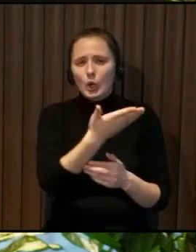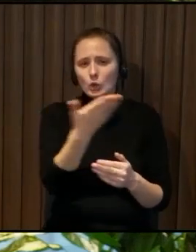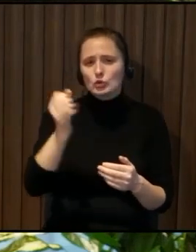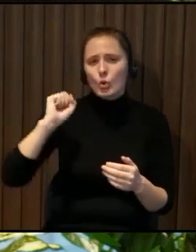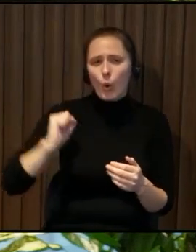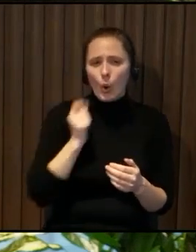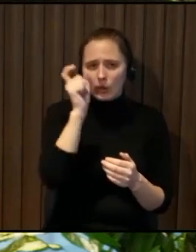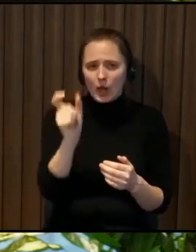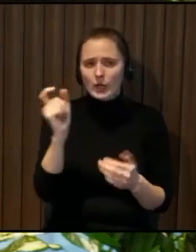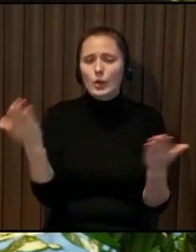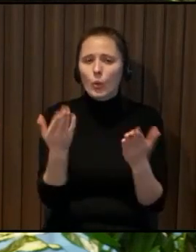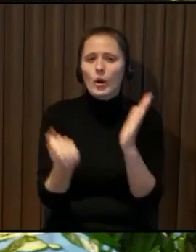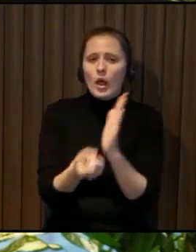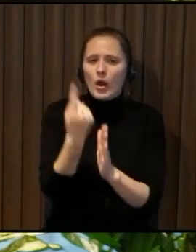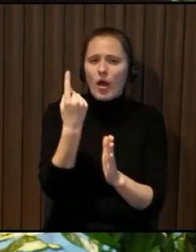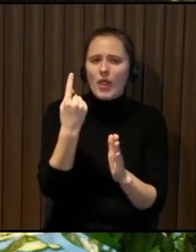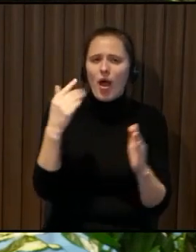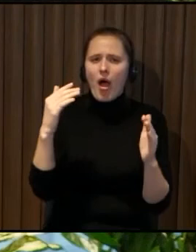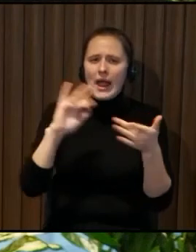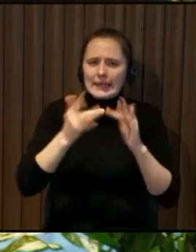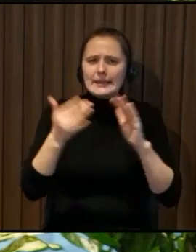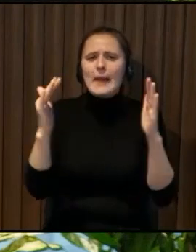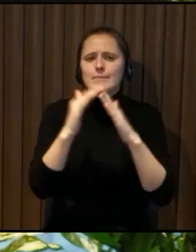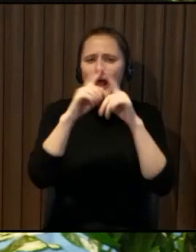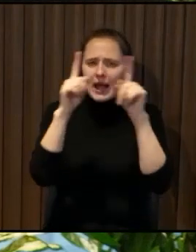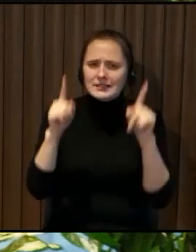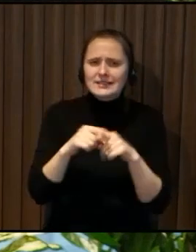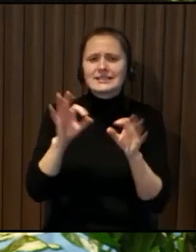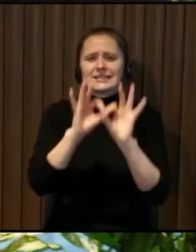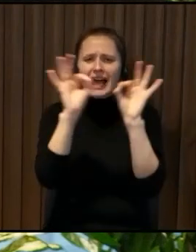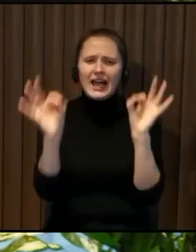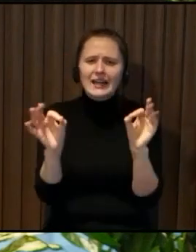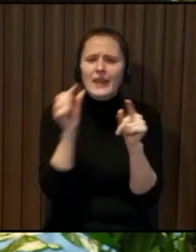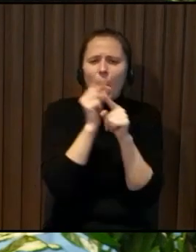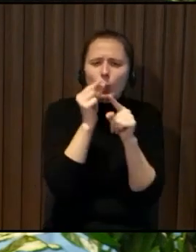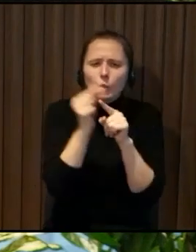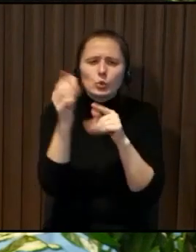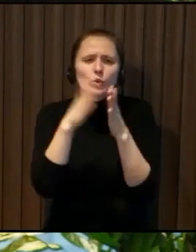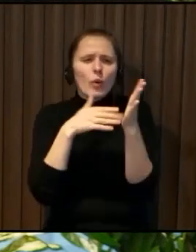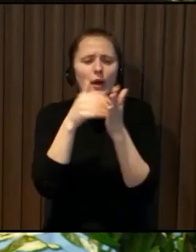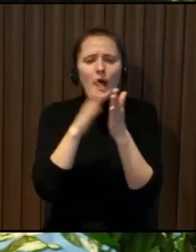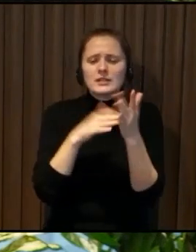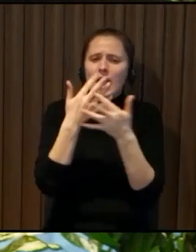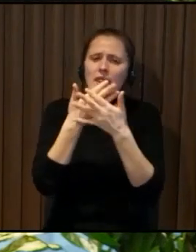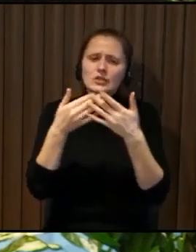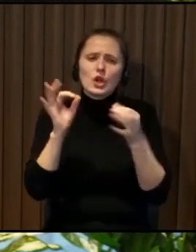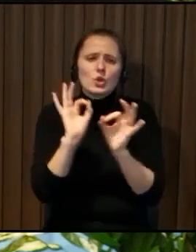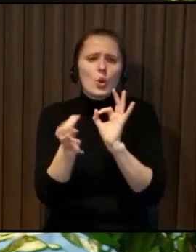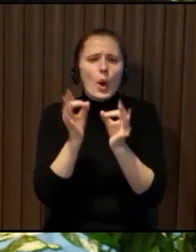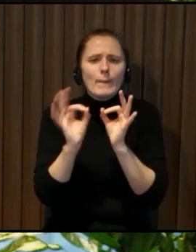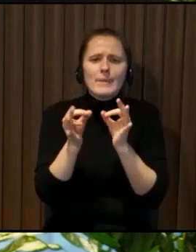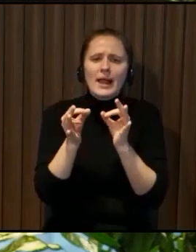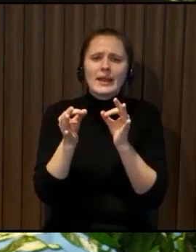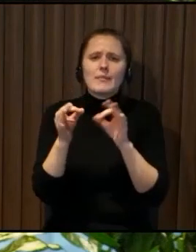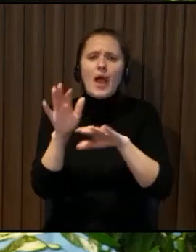you and your colleagues are thinking about them when you create web pages? So starting with the color of